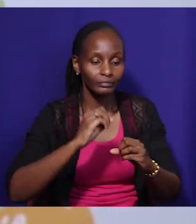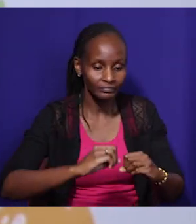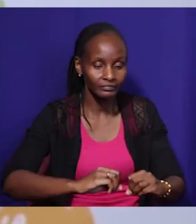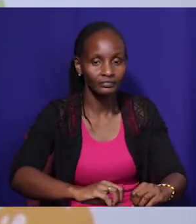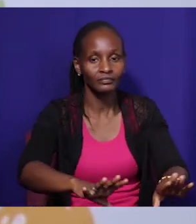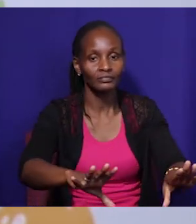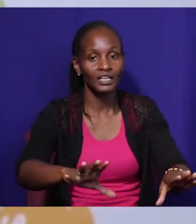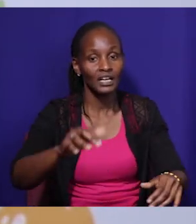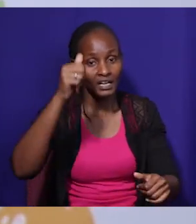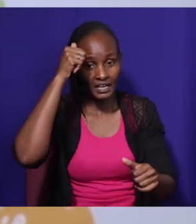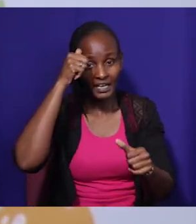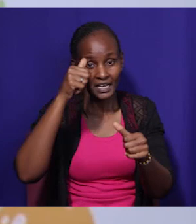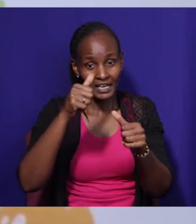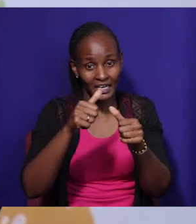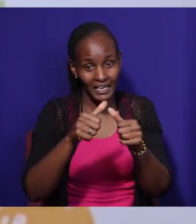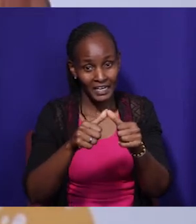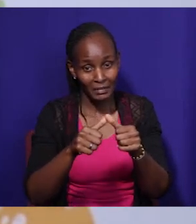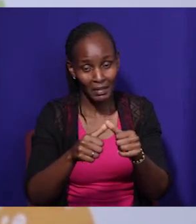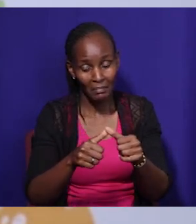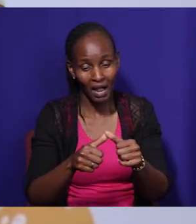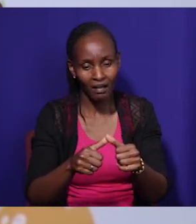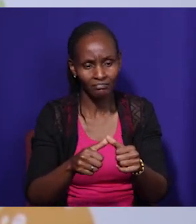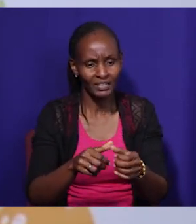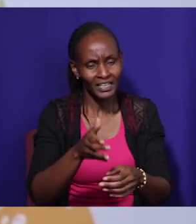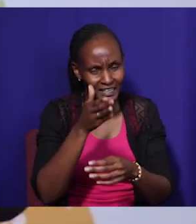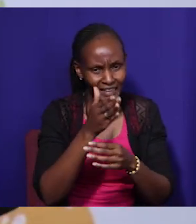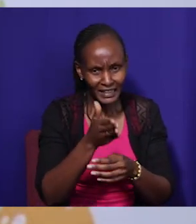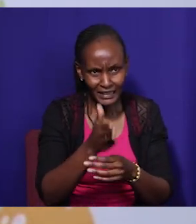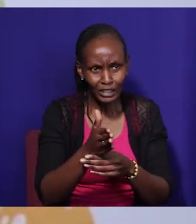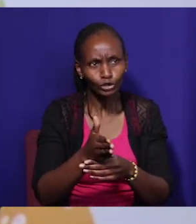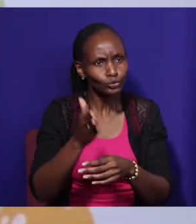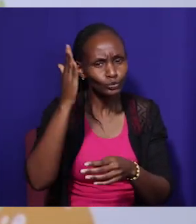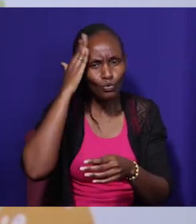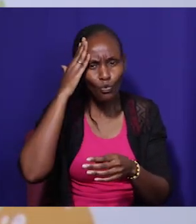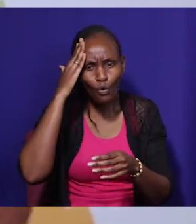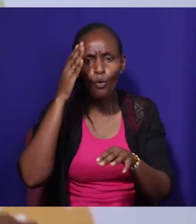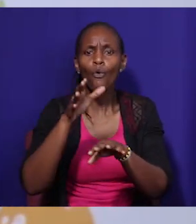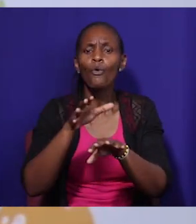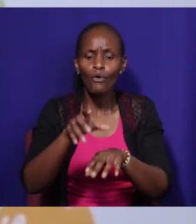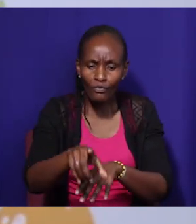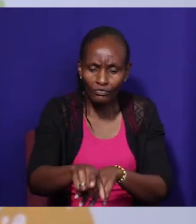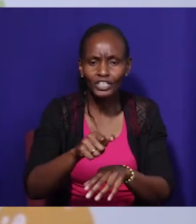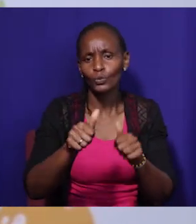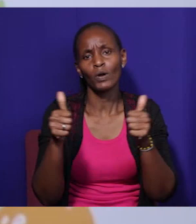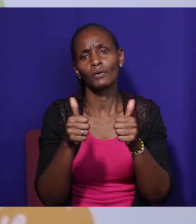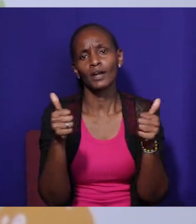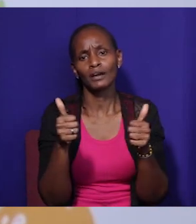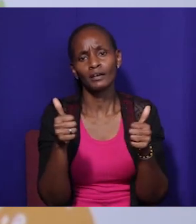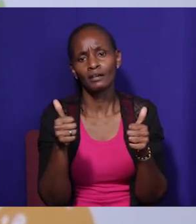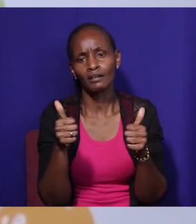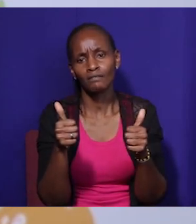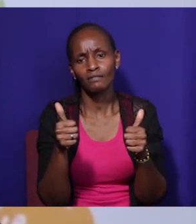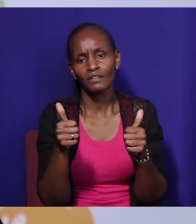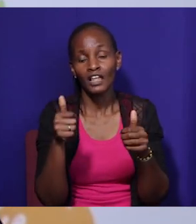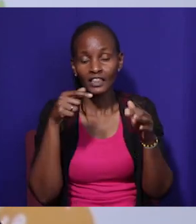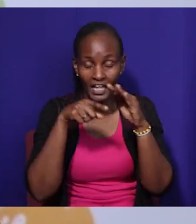Remember, they were not learning to fish today. These were people who knew how to fish. So they